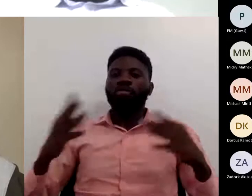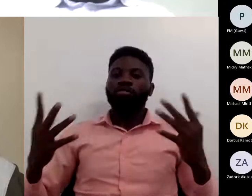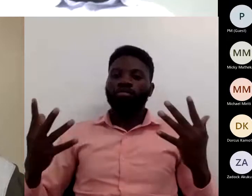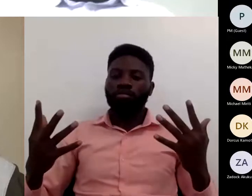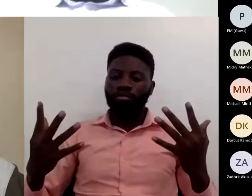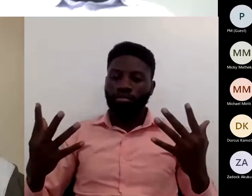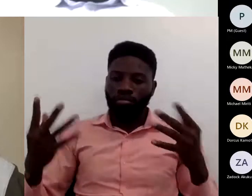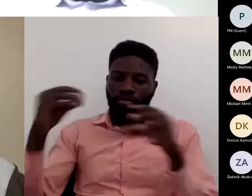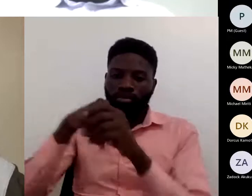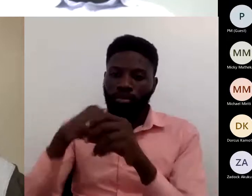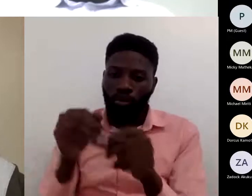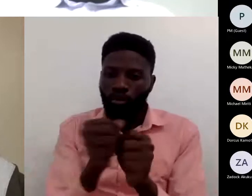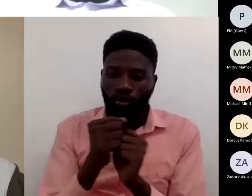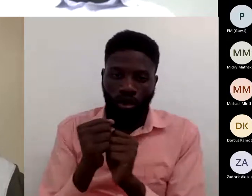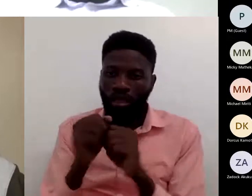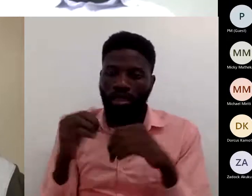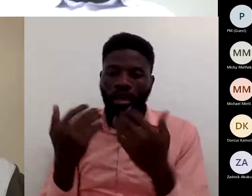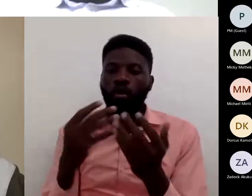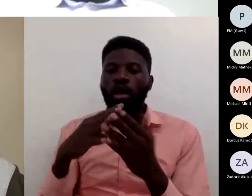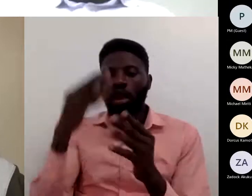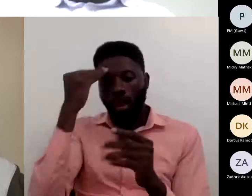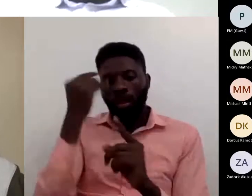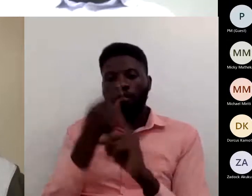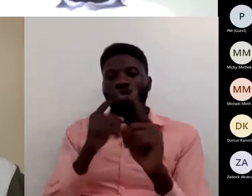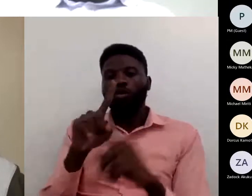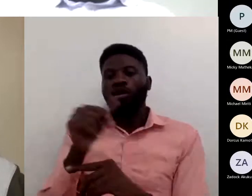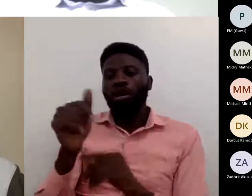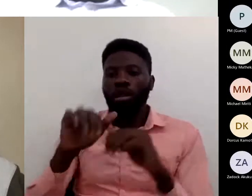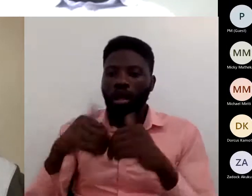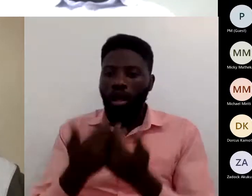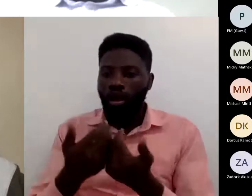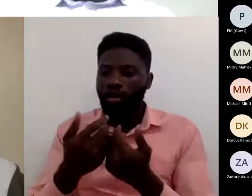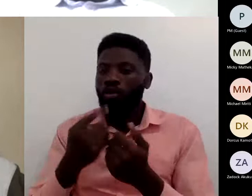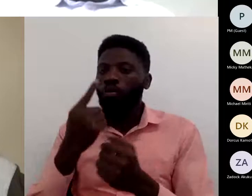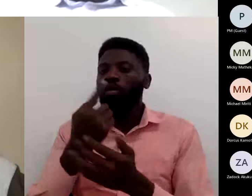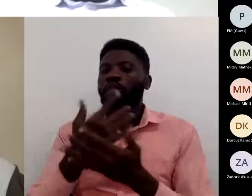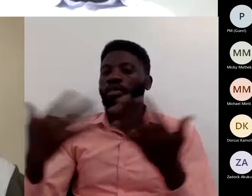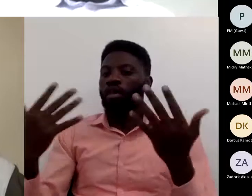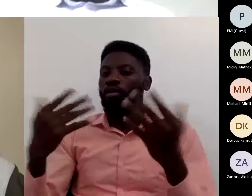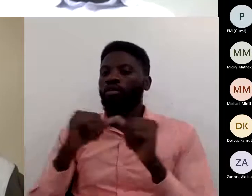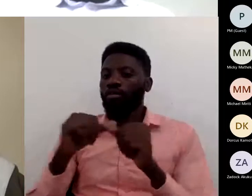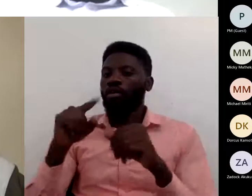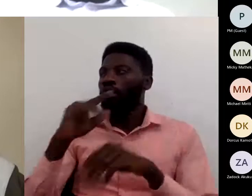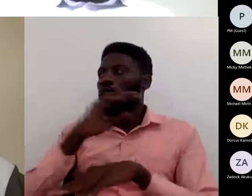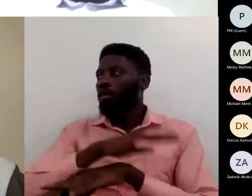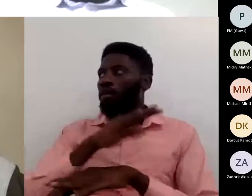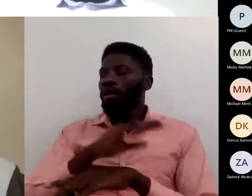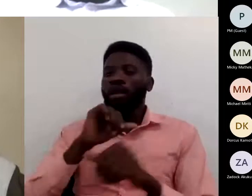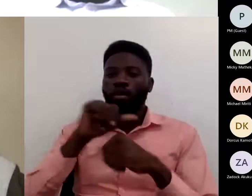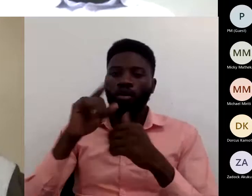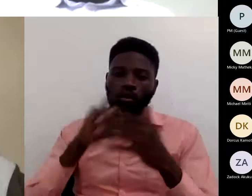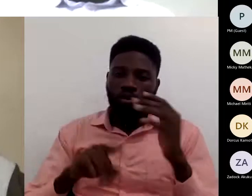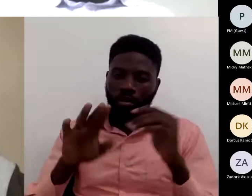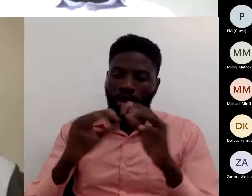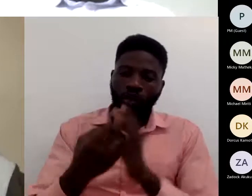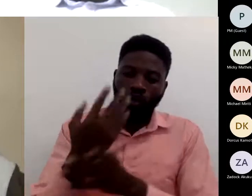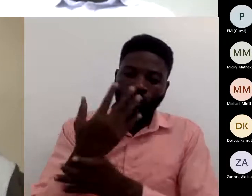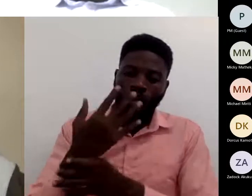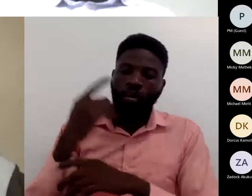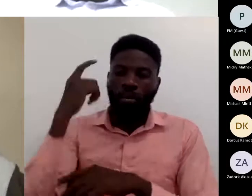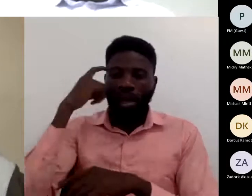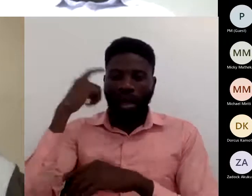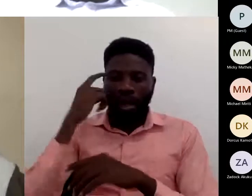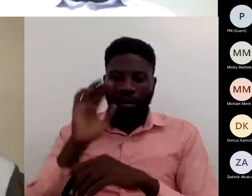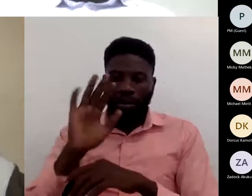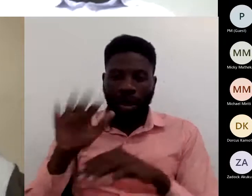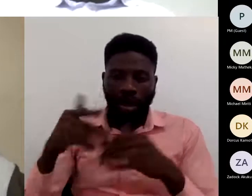I think one of the key themes that have been going around this evening is about growth, is about your mindset, is about being an expert